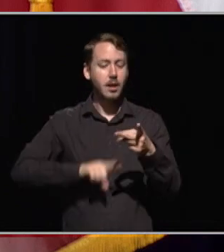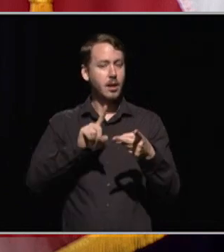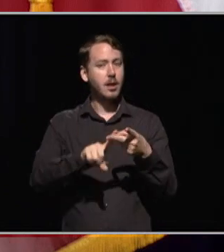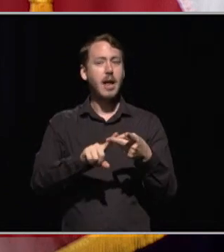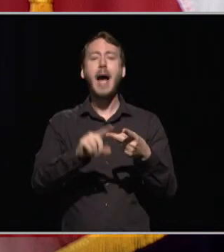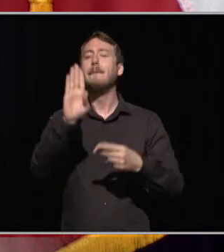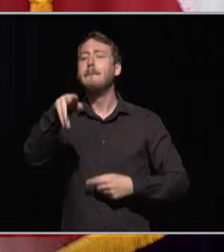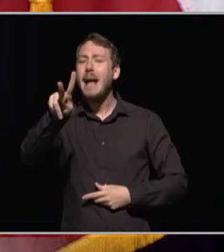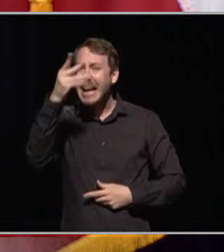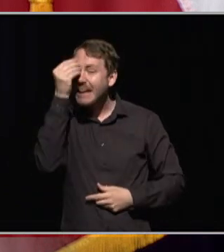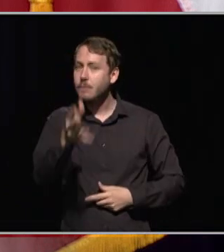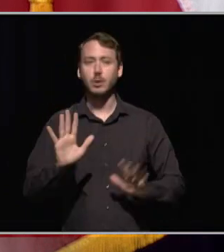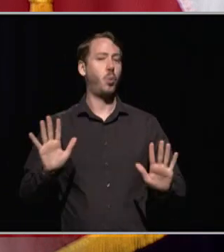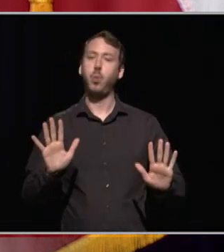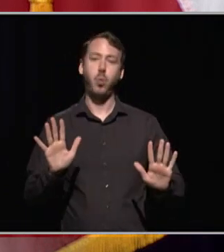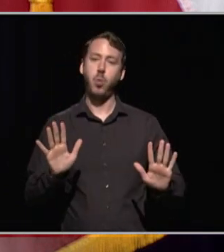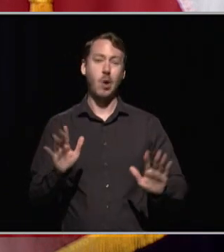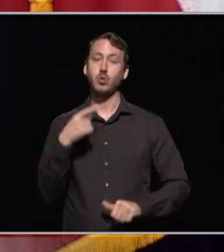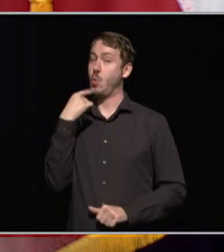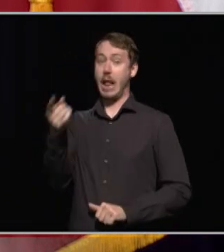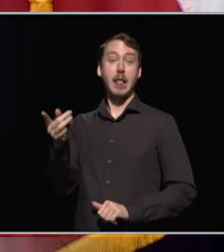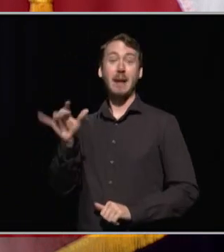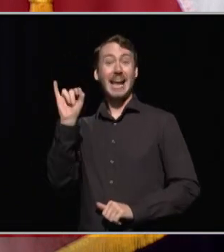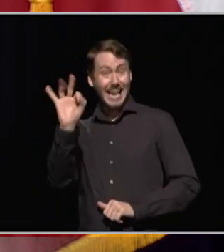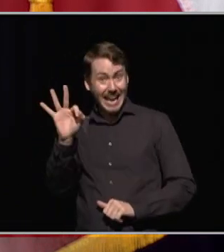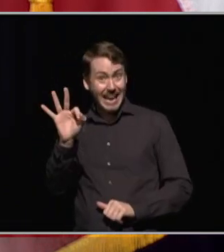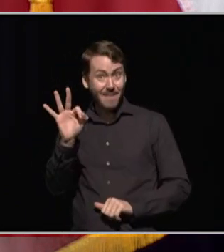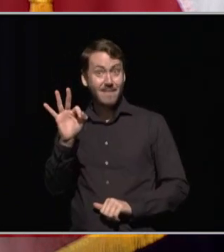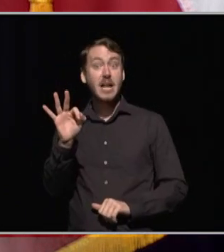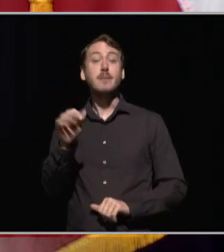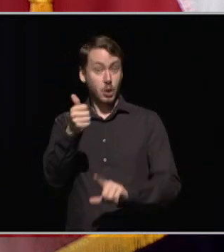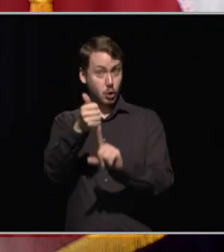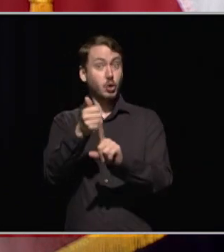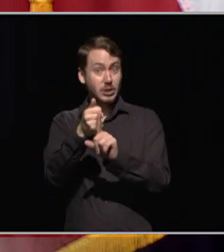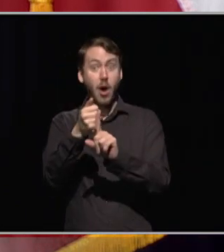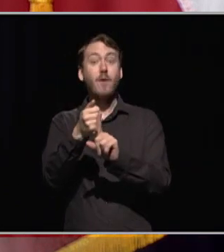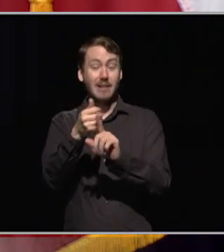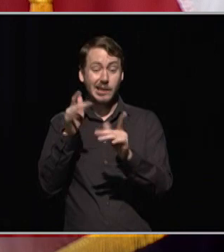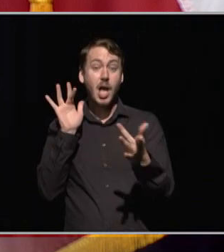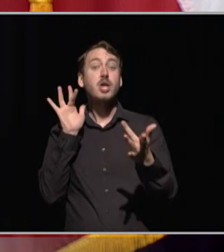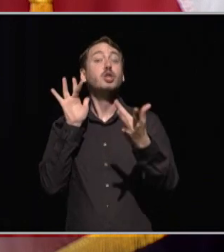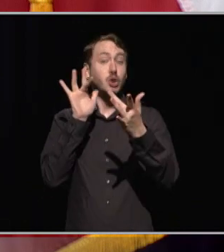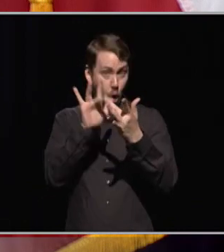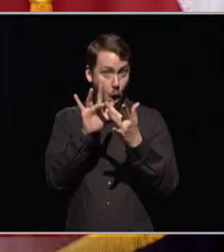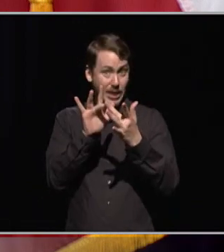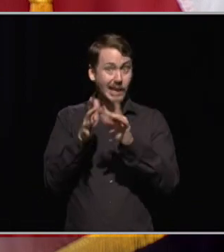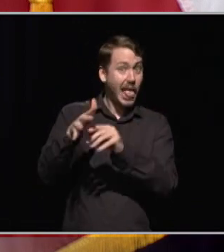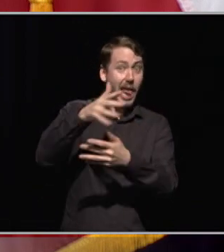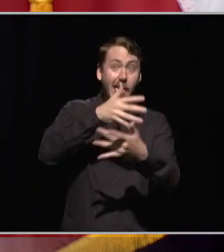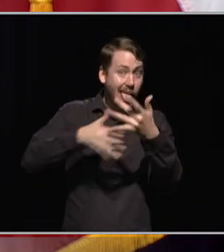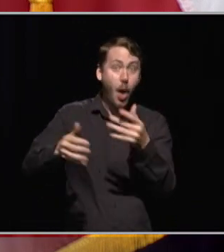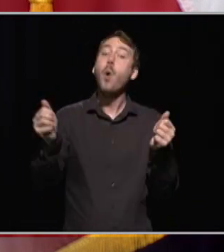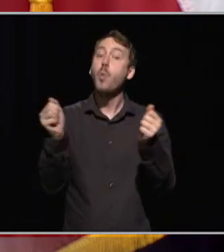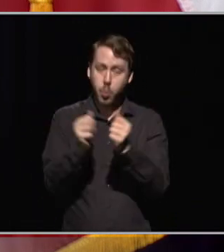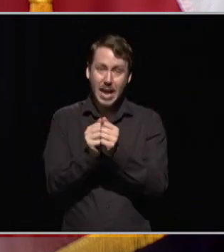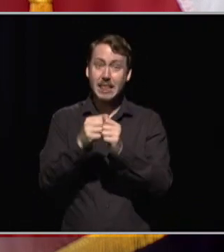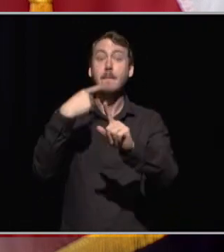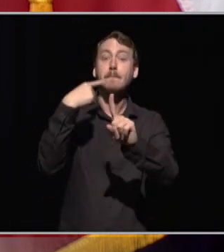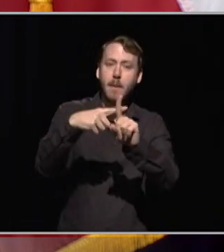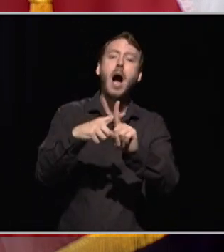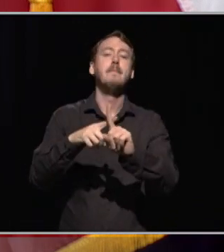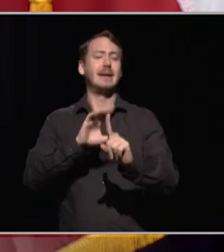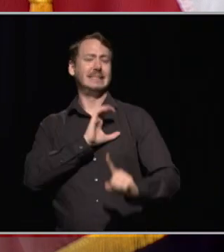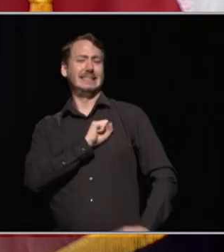personal banking information. If you were a contact to a known case, a staff will contact you to inform you of this potential